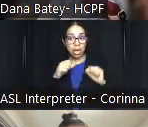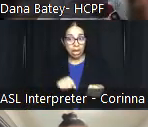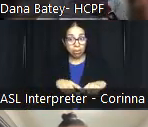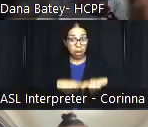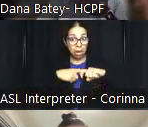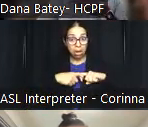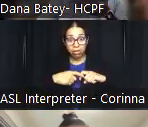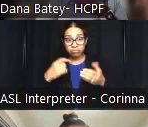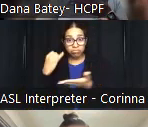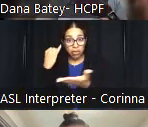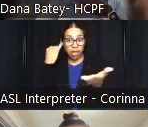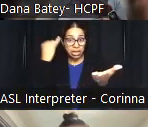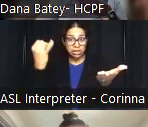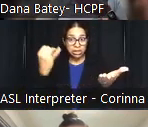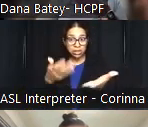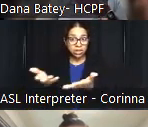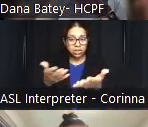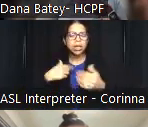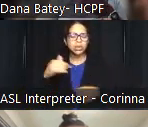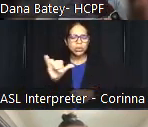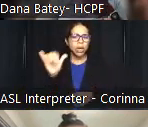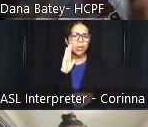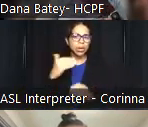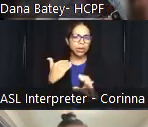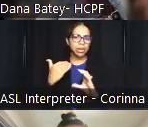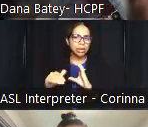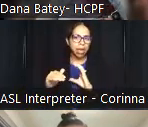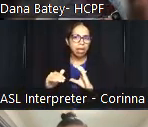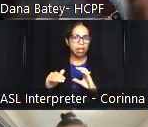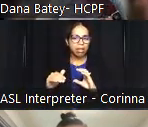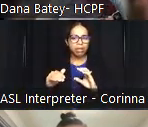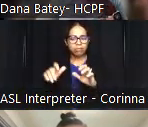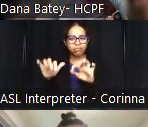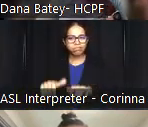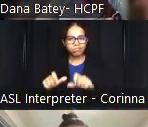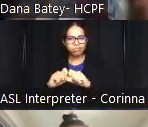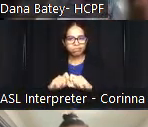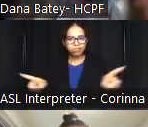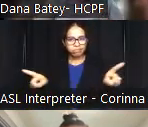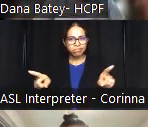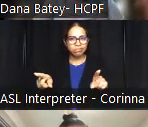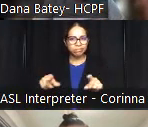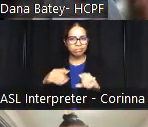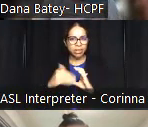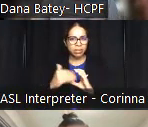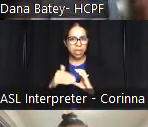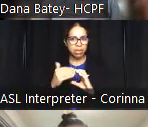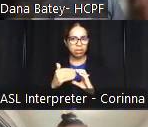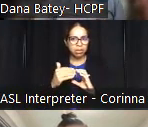be, I'll share my email address and some other ways to provide feedback if you have ideas of who we can be connected to.